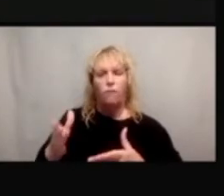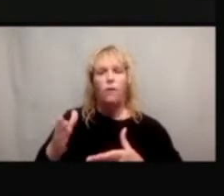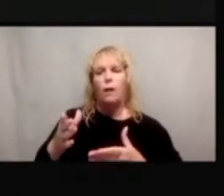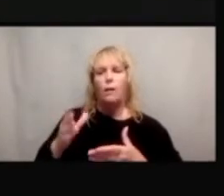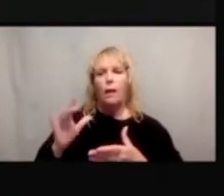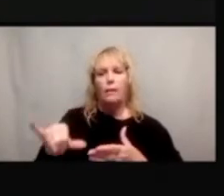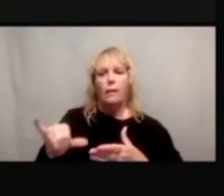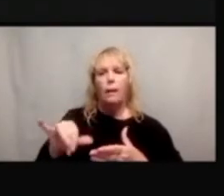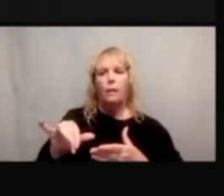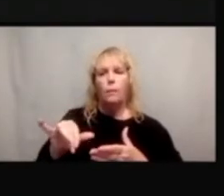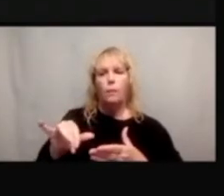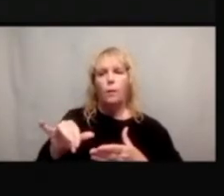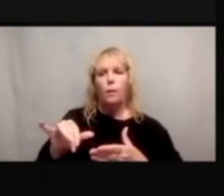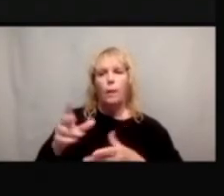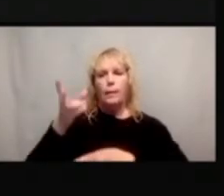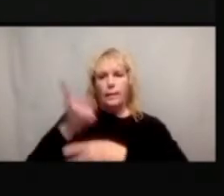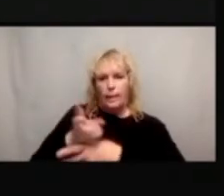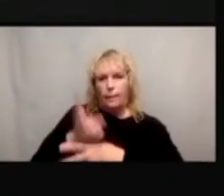transformation.